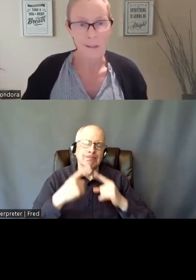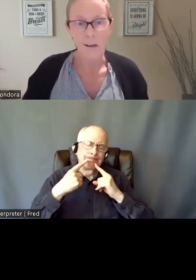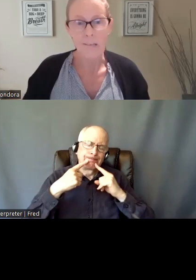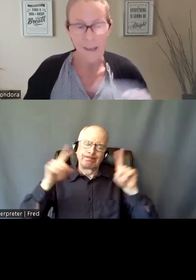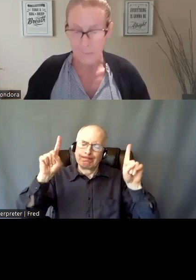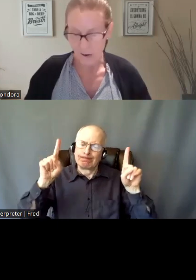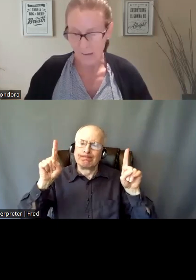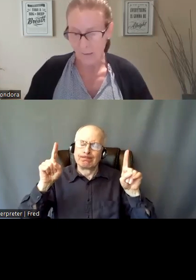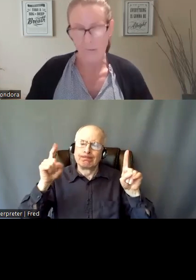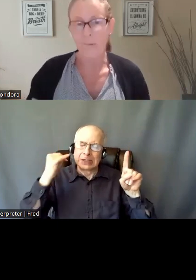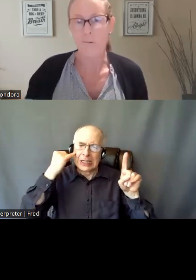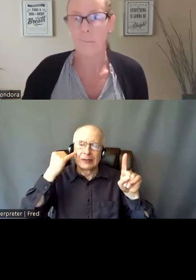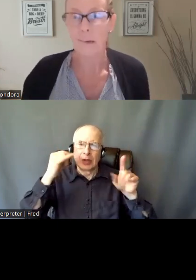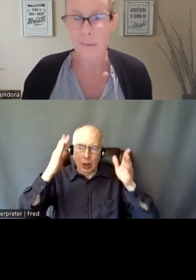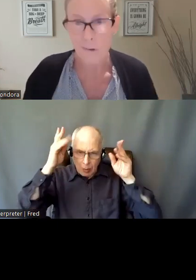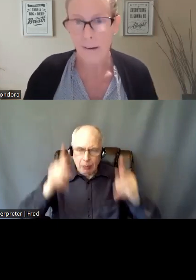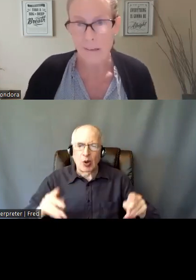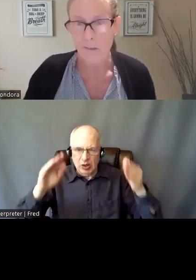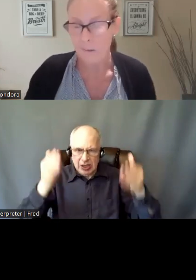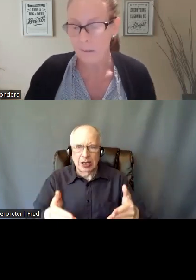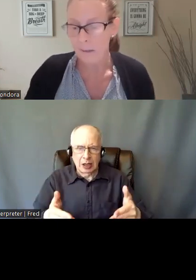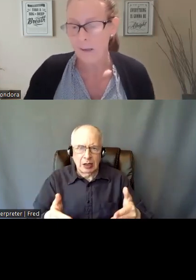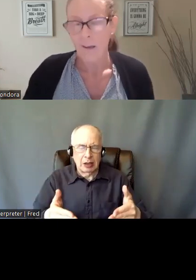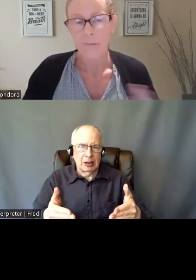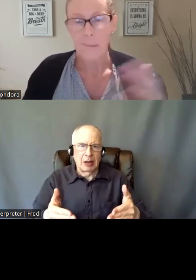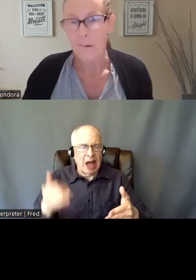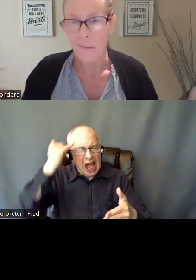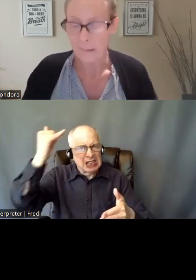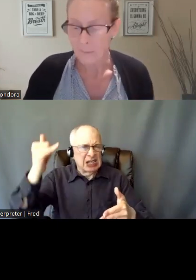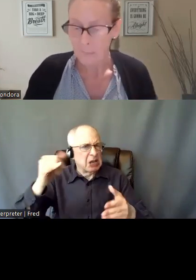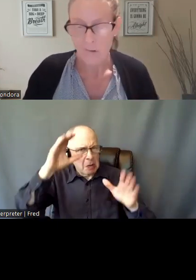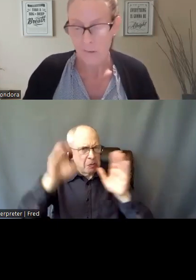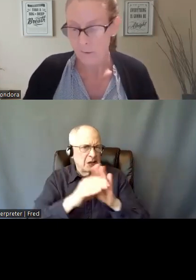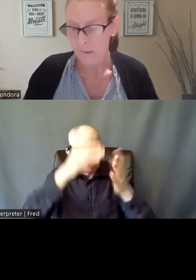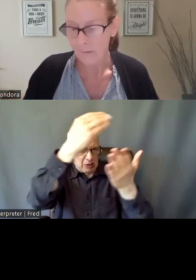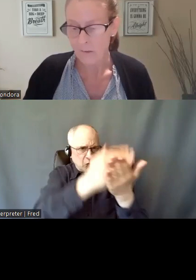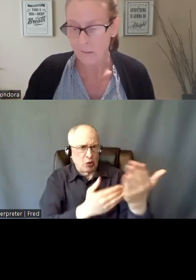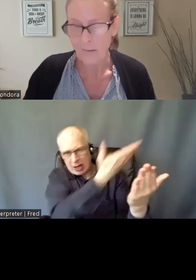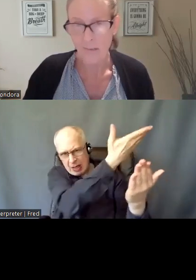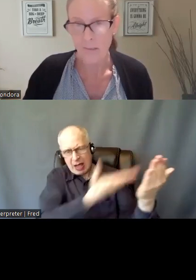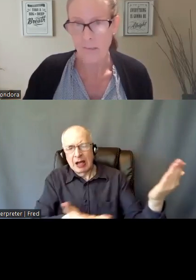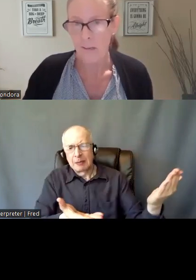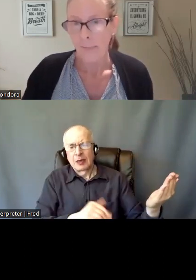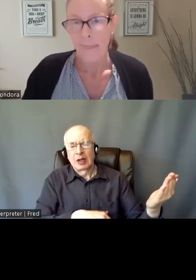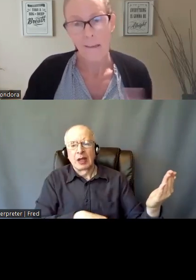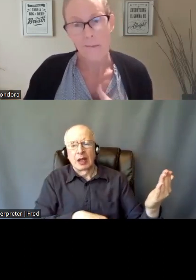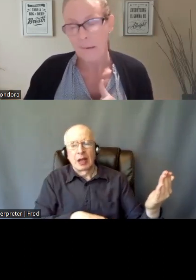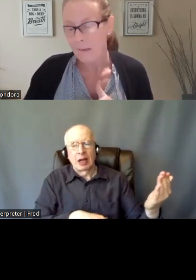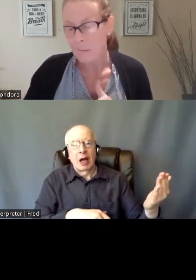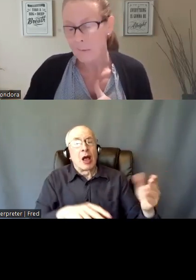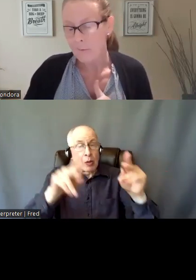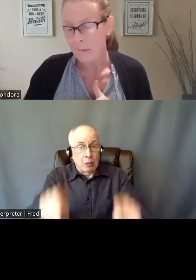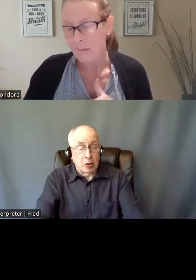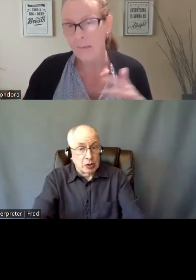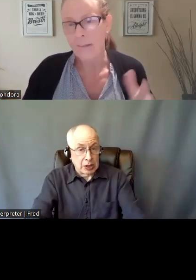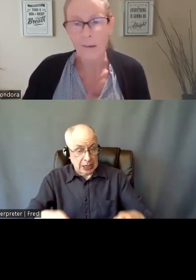just, a snapshot of some of those up here on the screen. And certainly from the perspective of the person receiving services, they